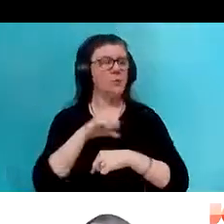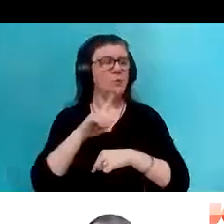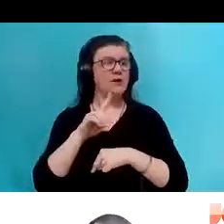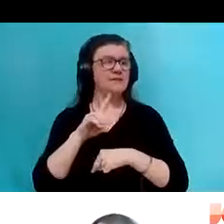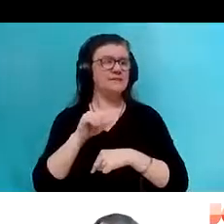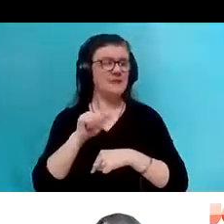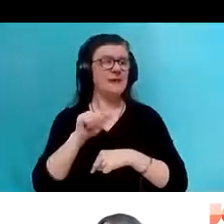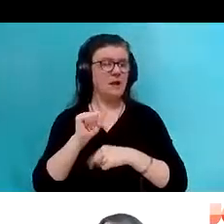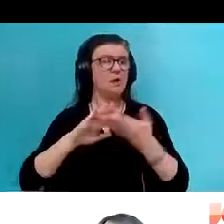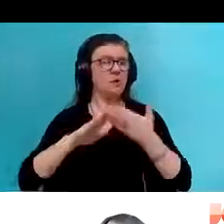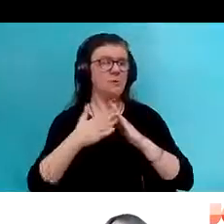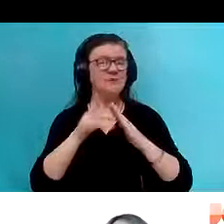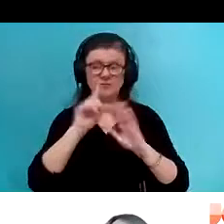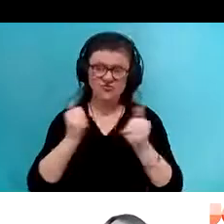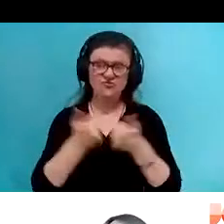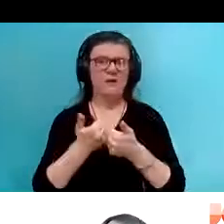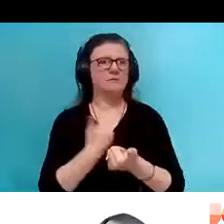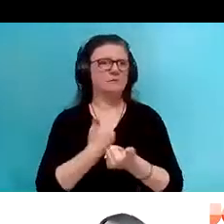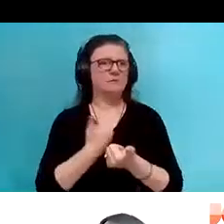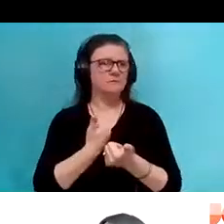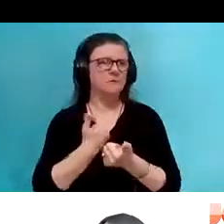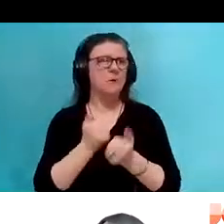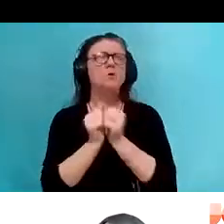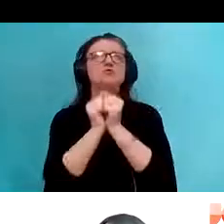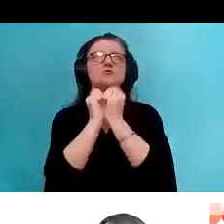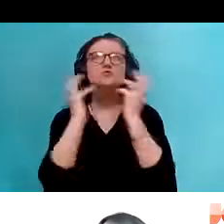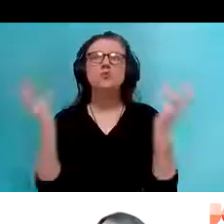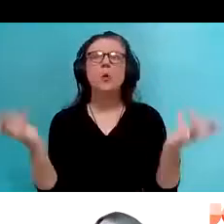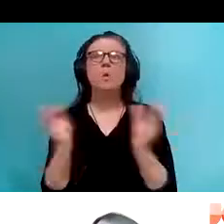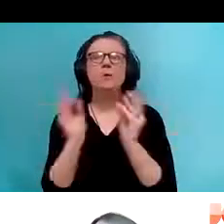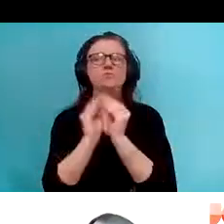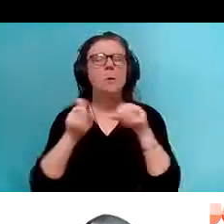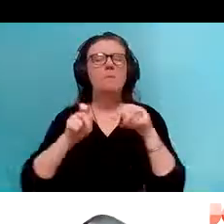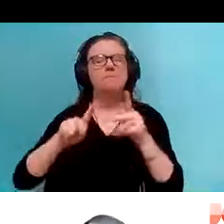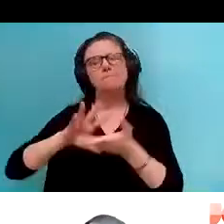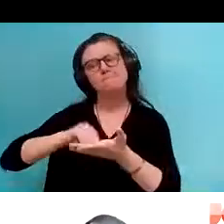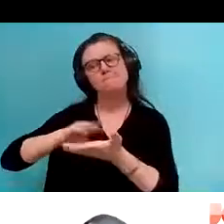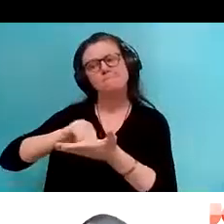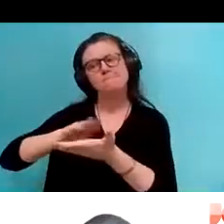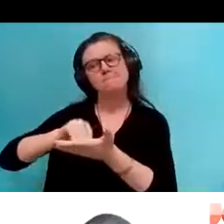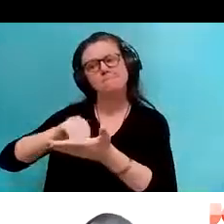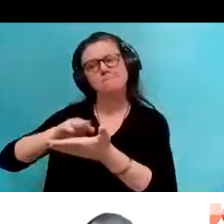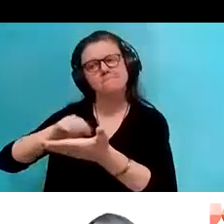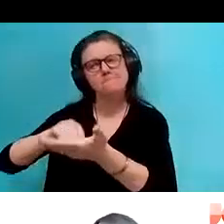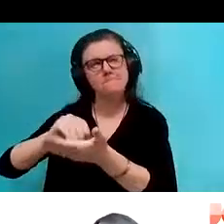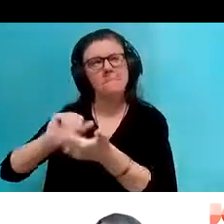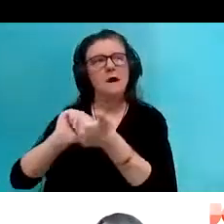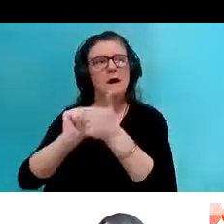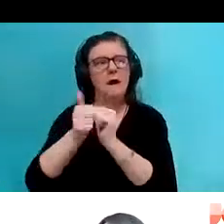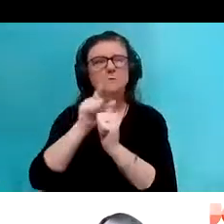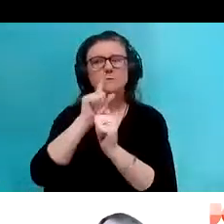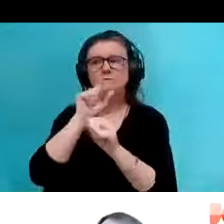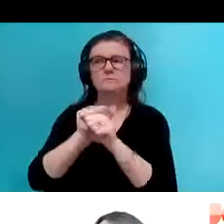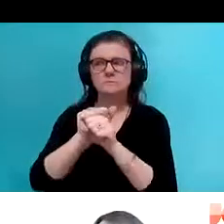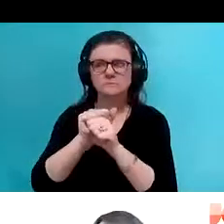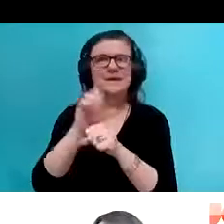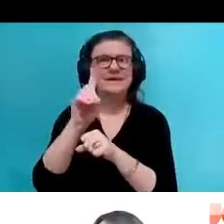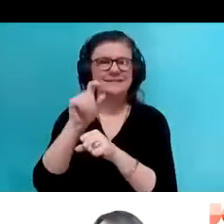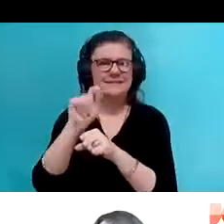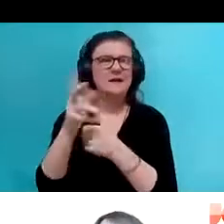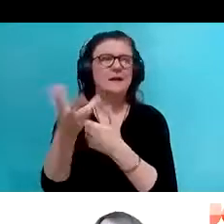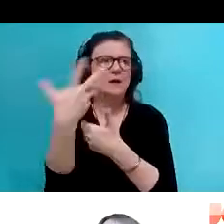do need to challenge ourselves. We've got so much more to learn about how to produce inclusive data and